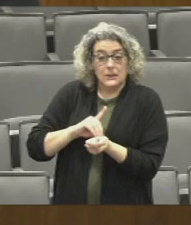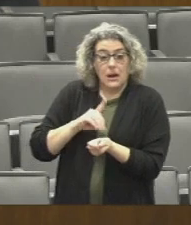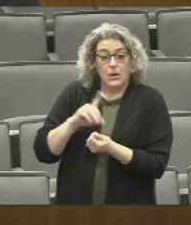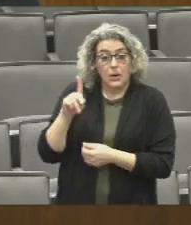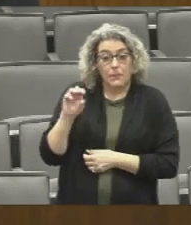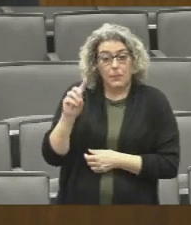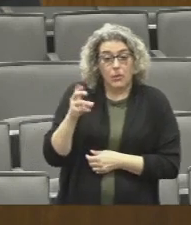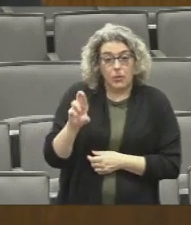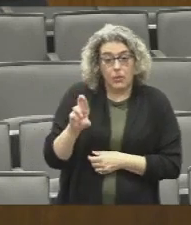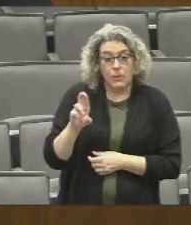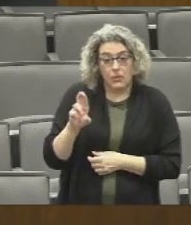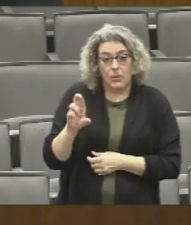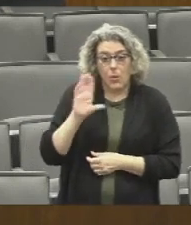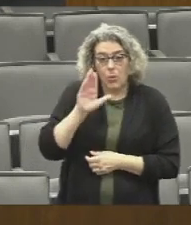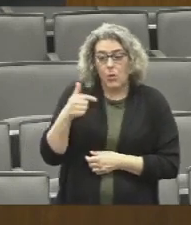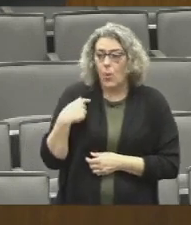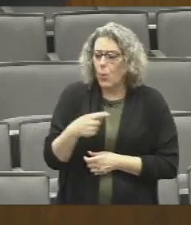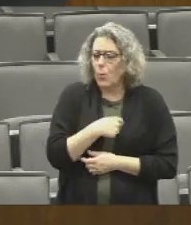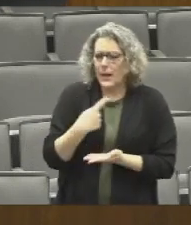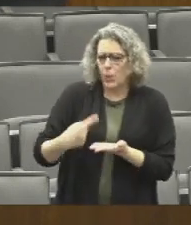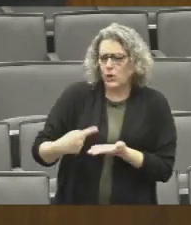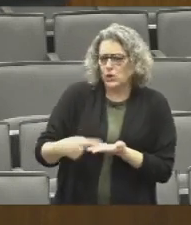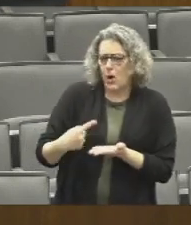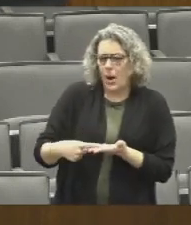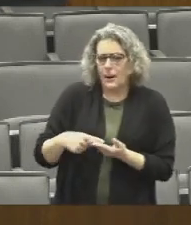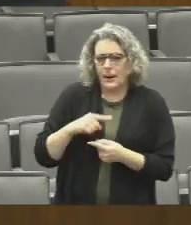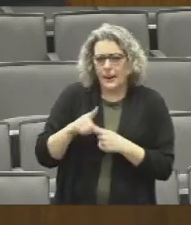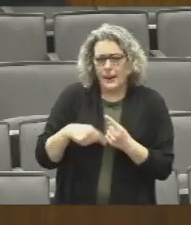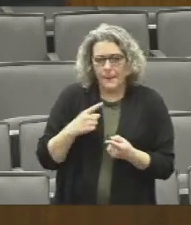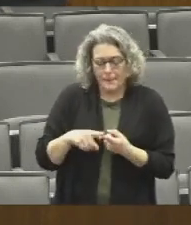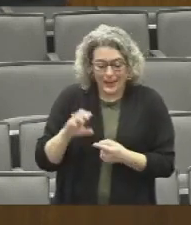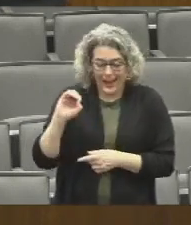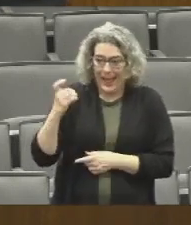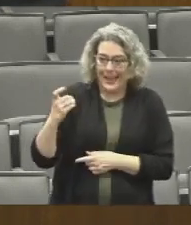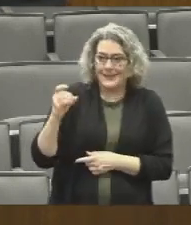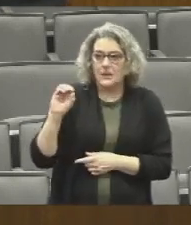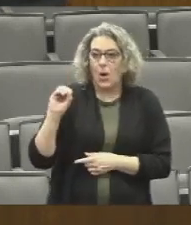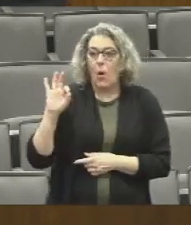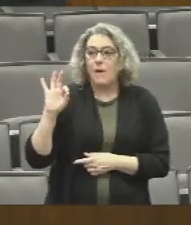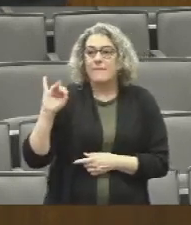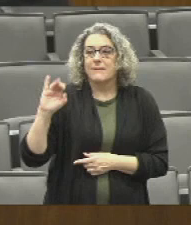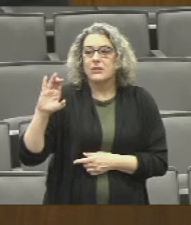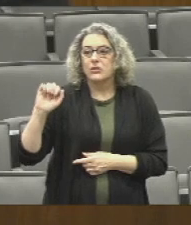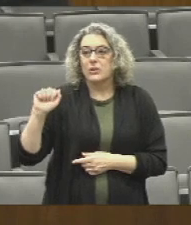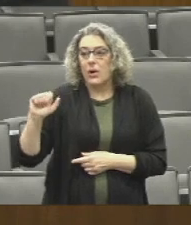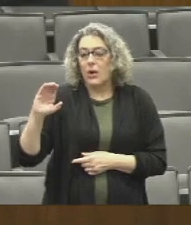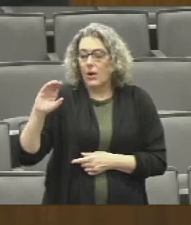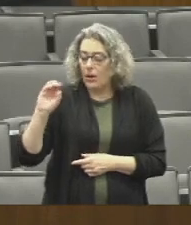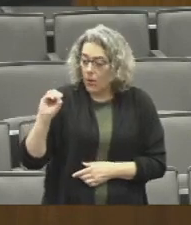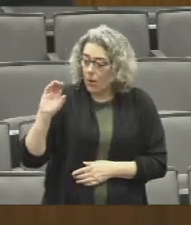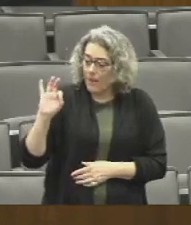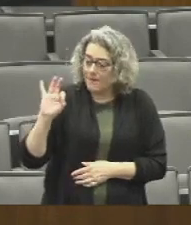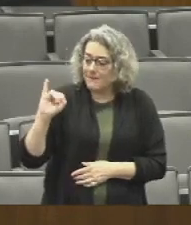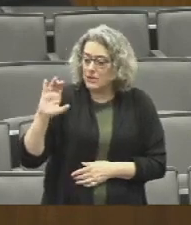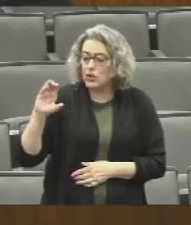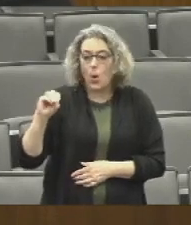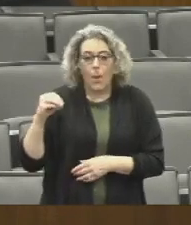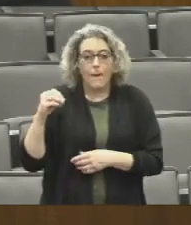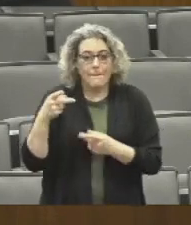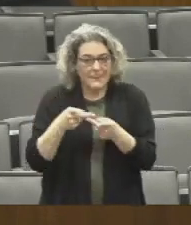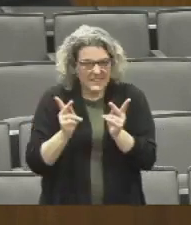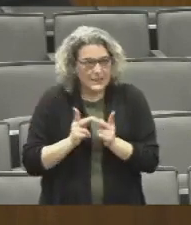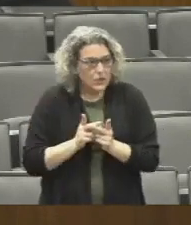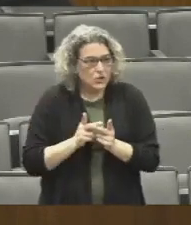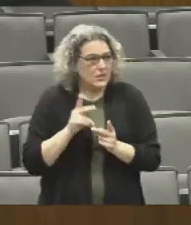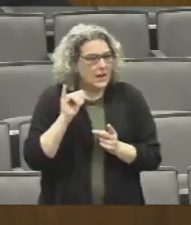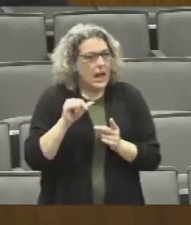I don't know if the board recalls at one point we had talked about this ex officio position to add one for housing, and this was a while